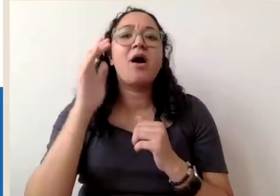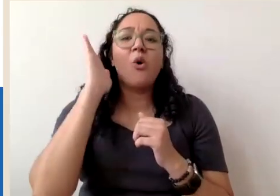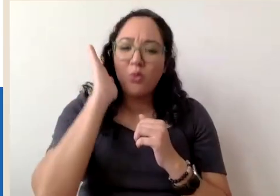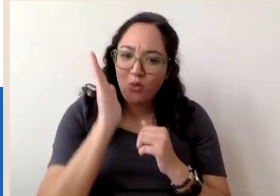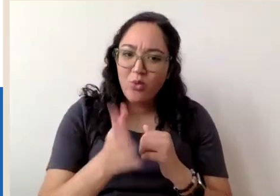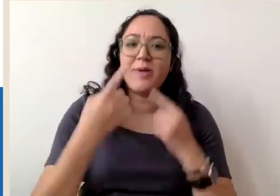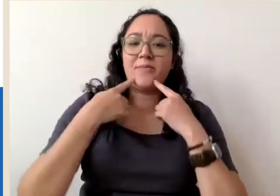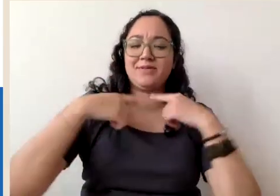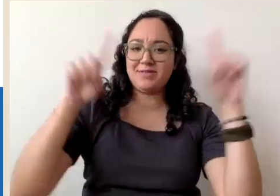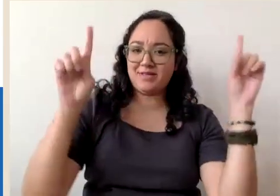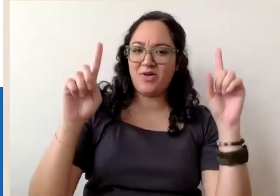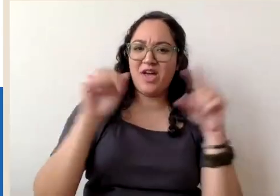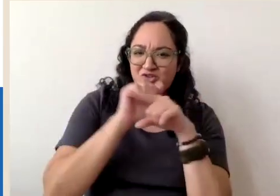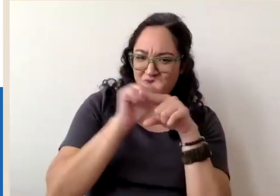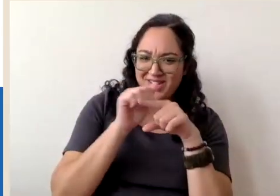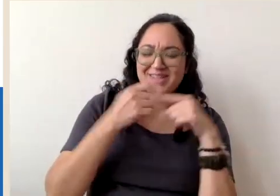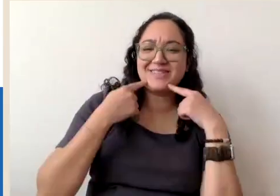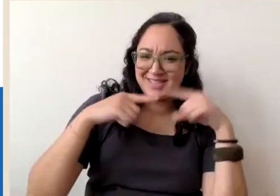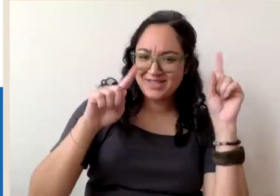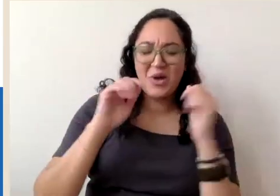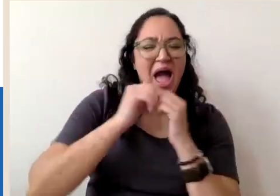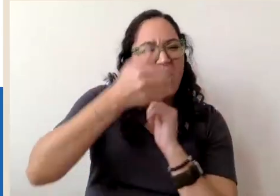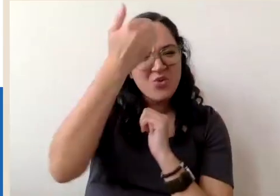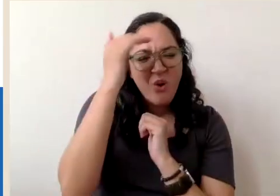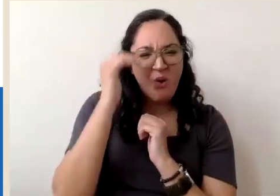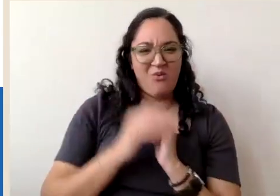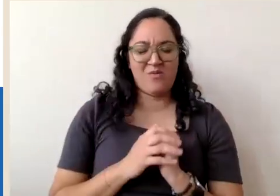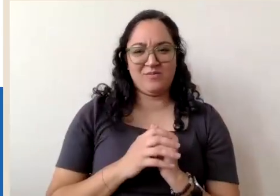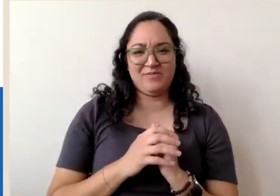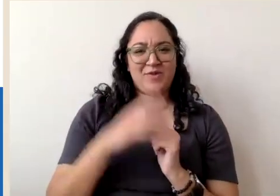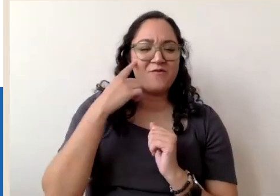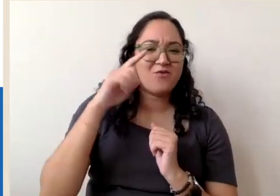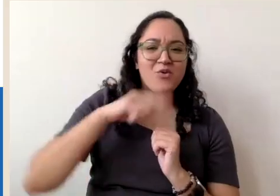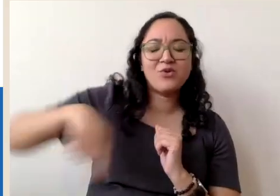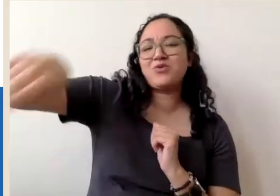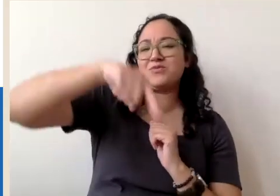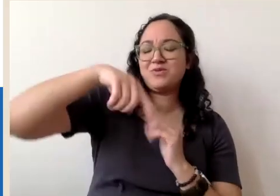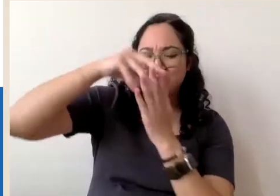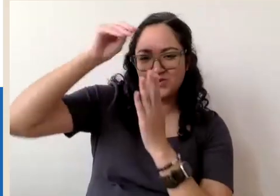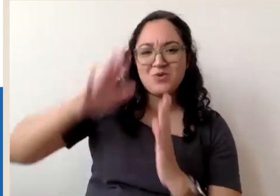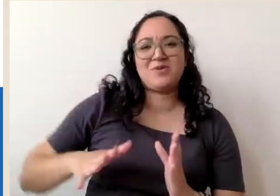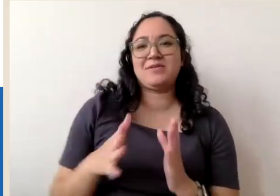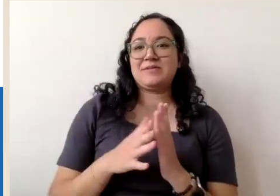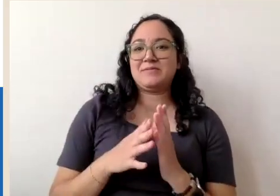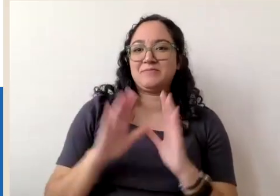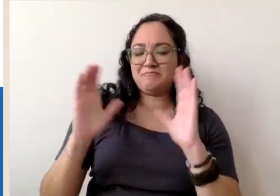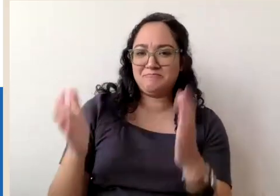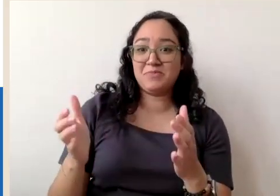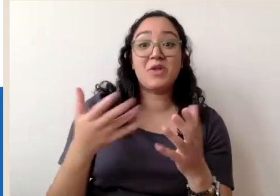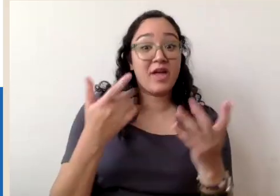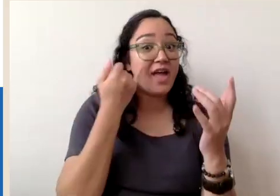How will you know the training has been successful for your student population? Because if we want them to be in